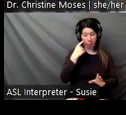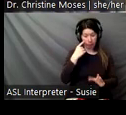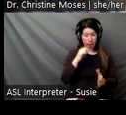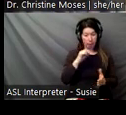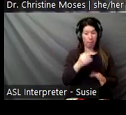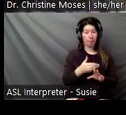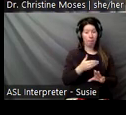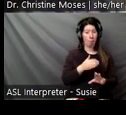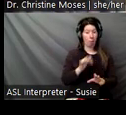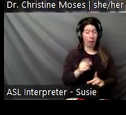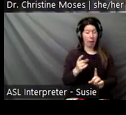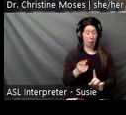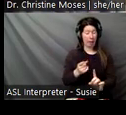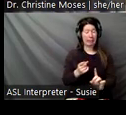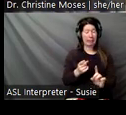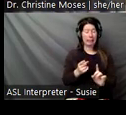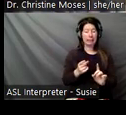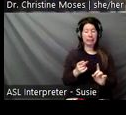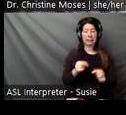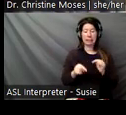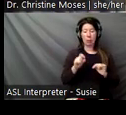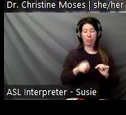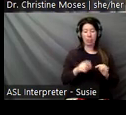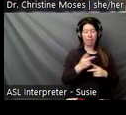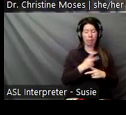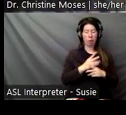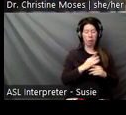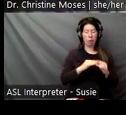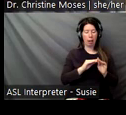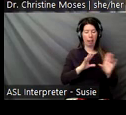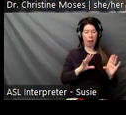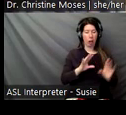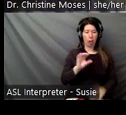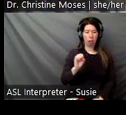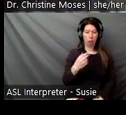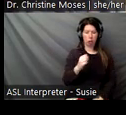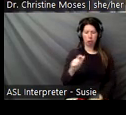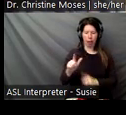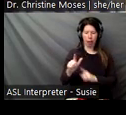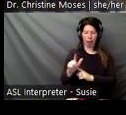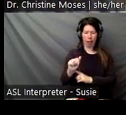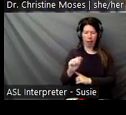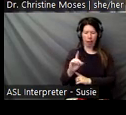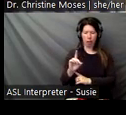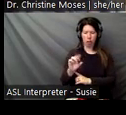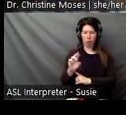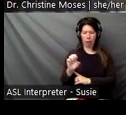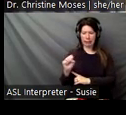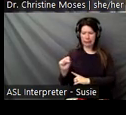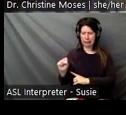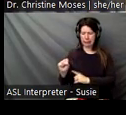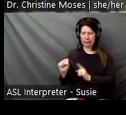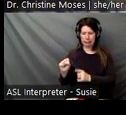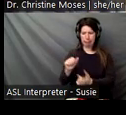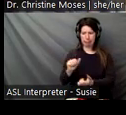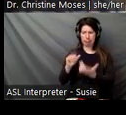we're going to need to figure out a little more clearly what we mean by shall address, because that is a pretty vague